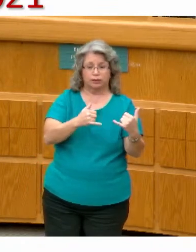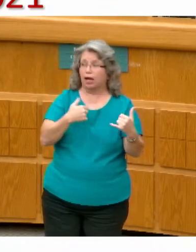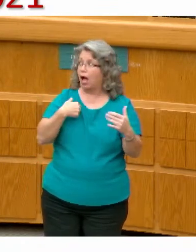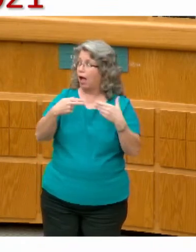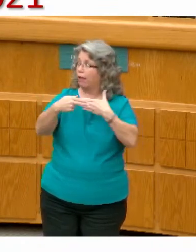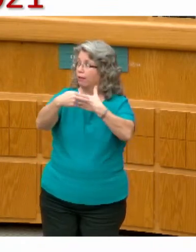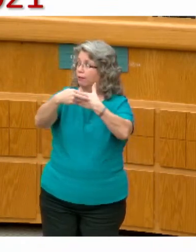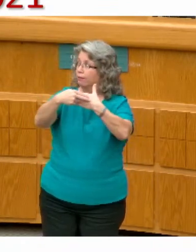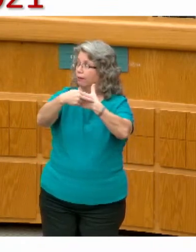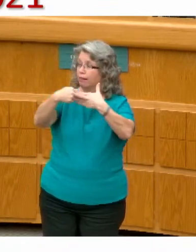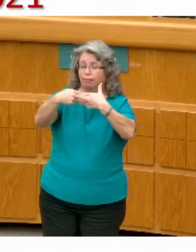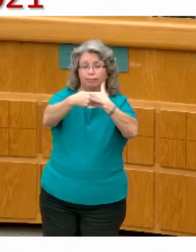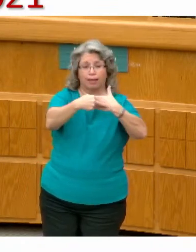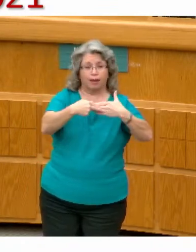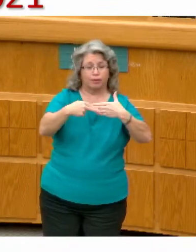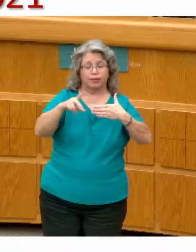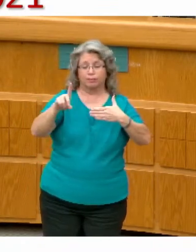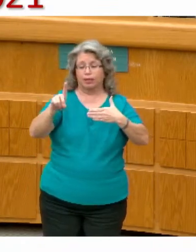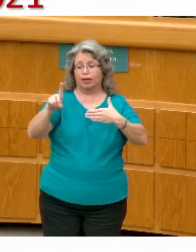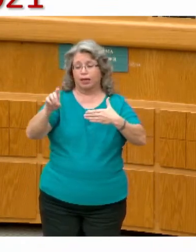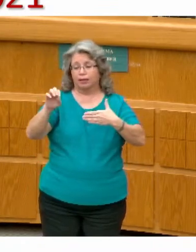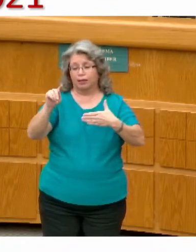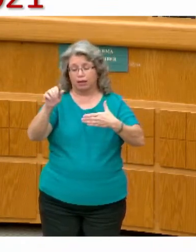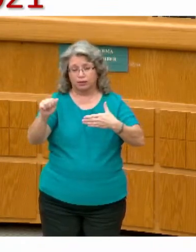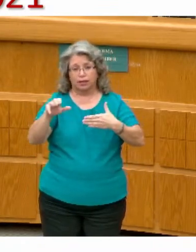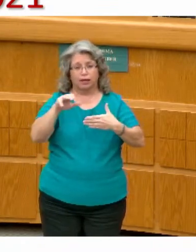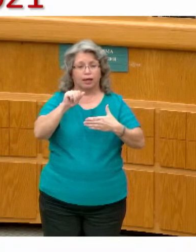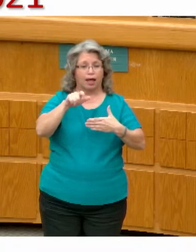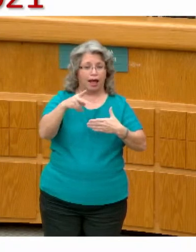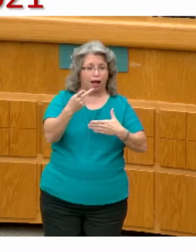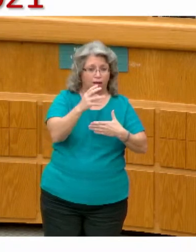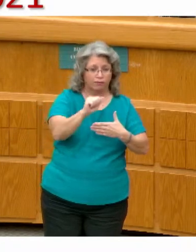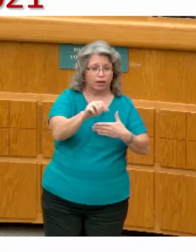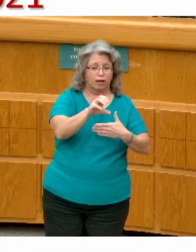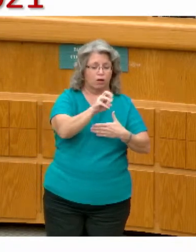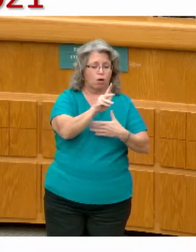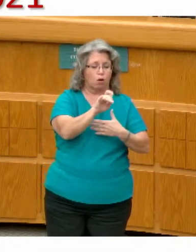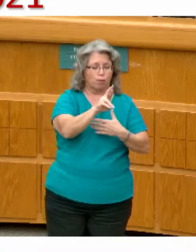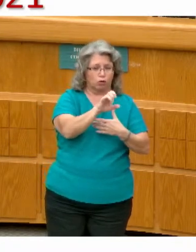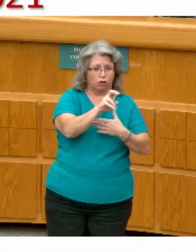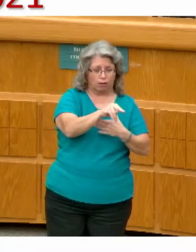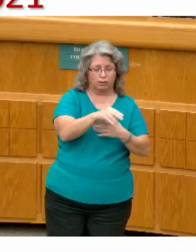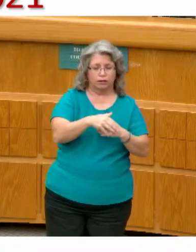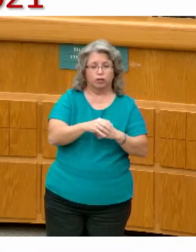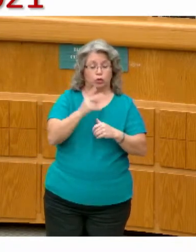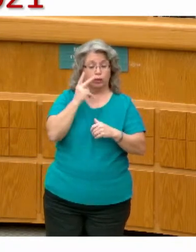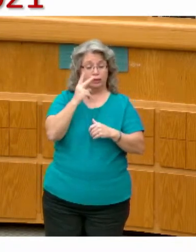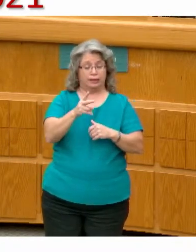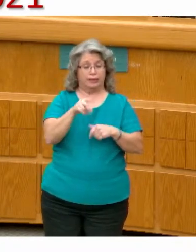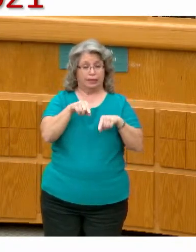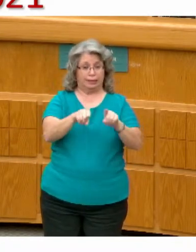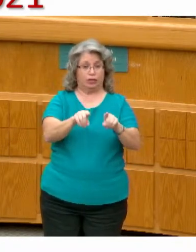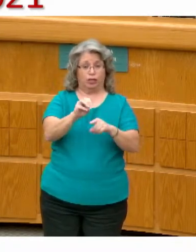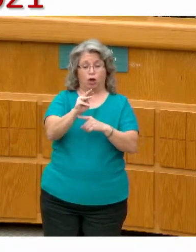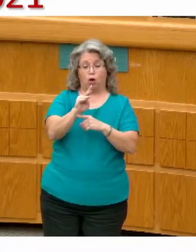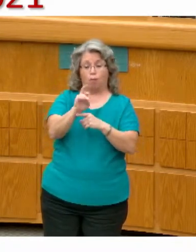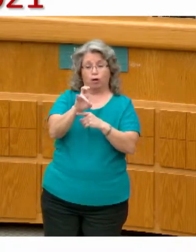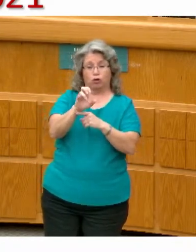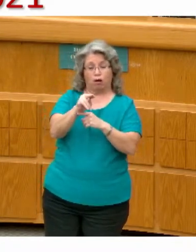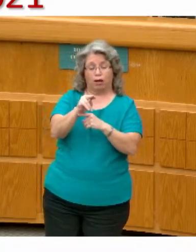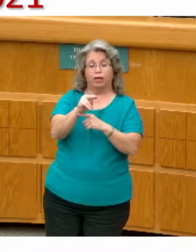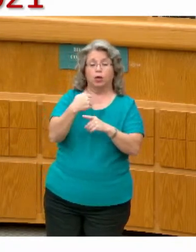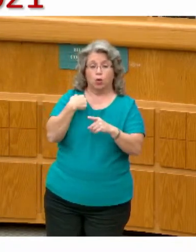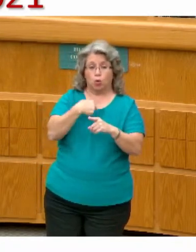wave, and the Omicron wave. And so what you can see is that during Omicron, we peaked out with more